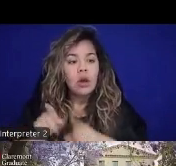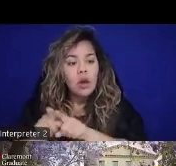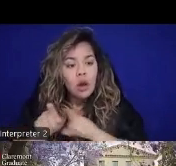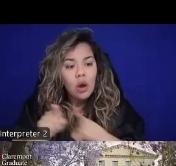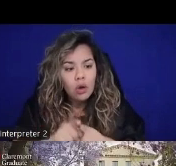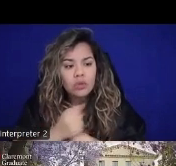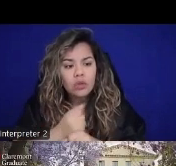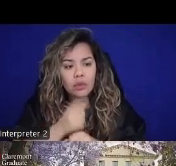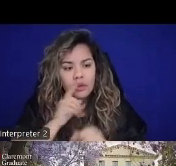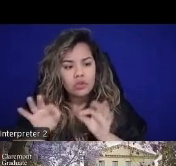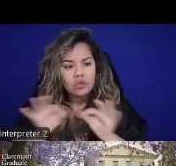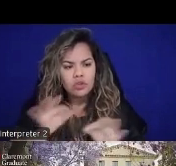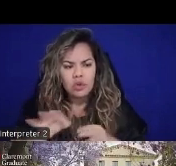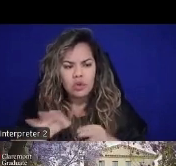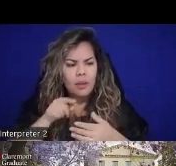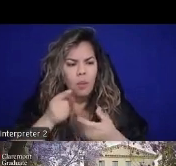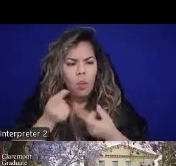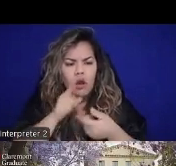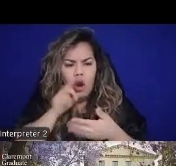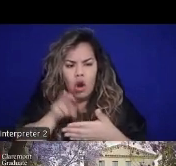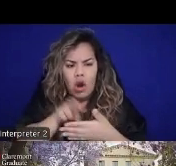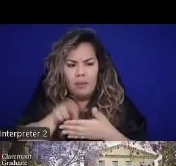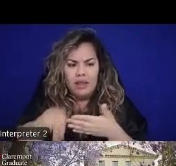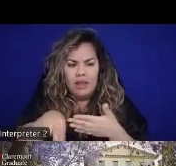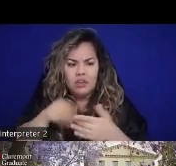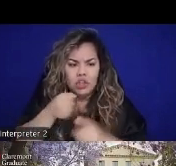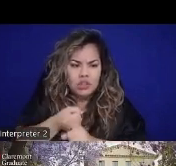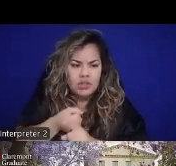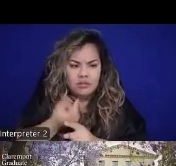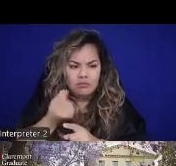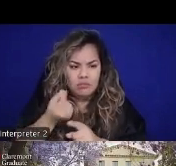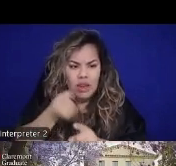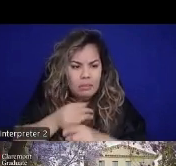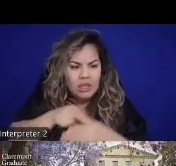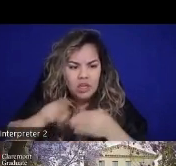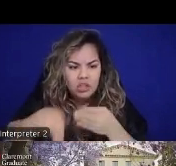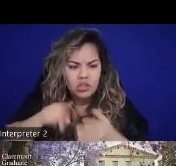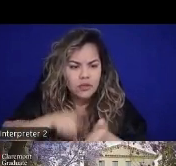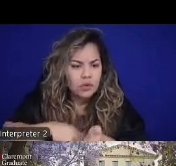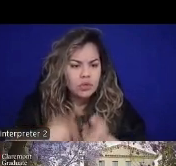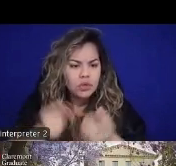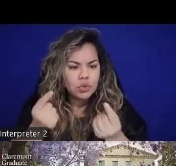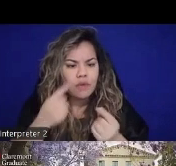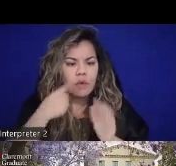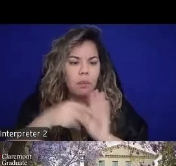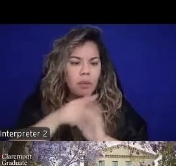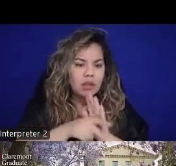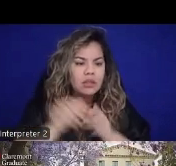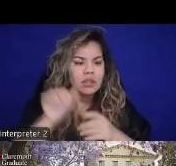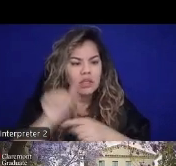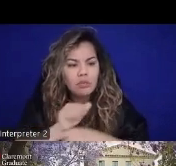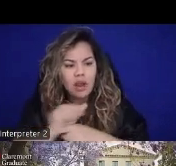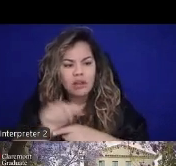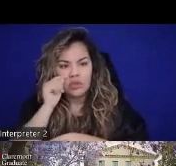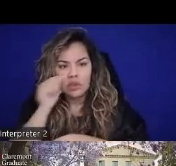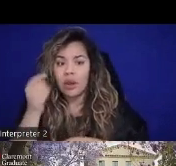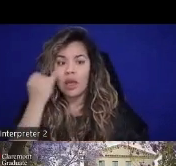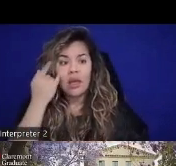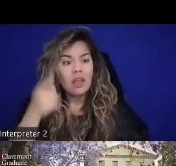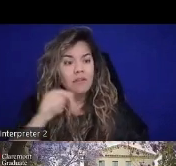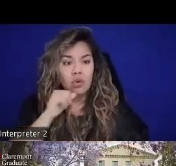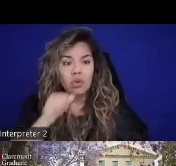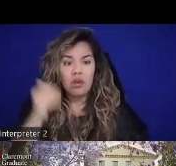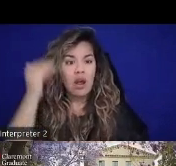the implications of the research. If you're writing about a context that may not be familiar with the AERJ readership, we ask you